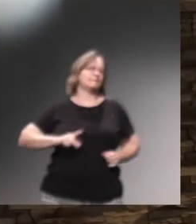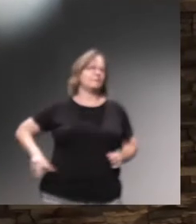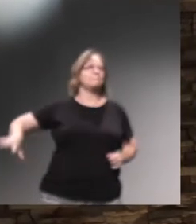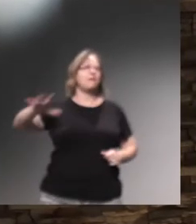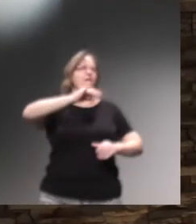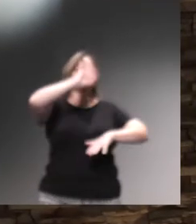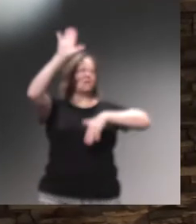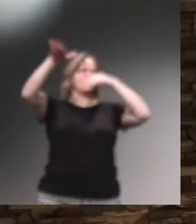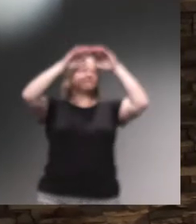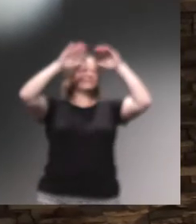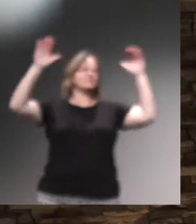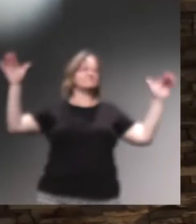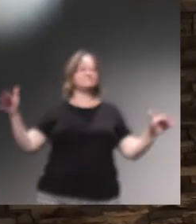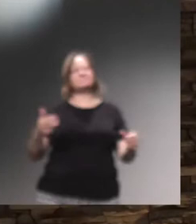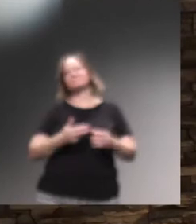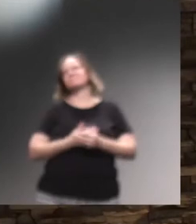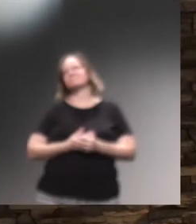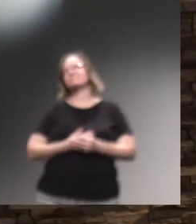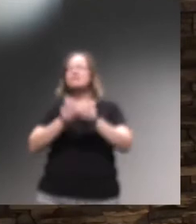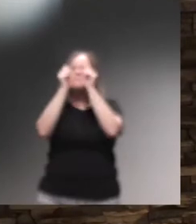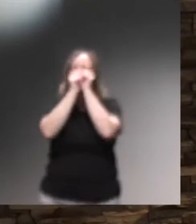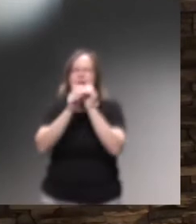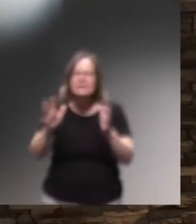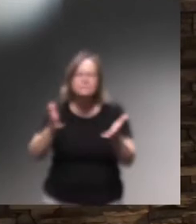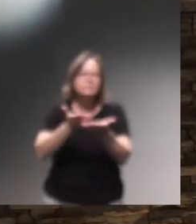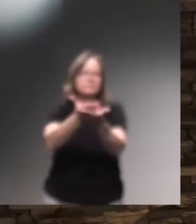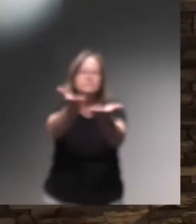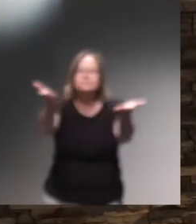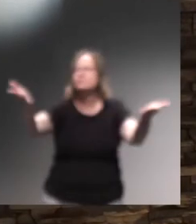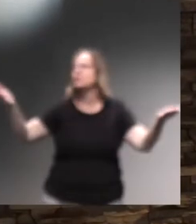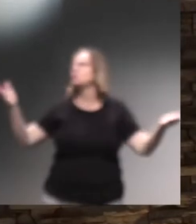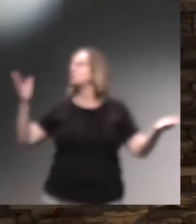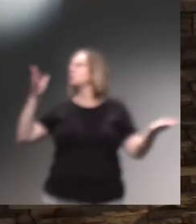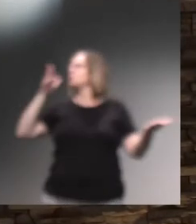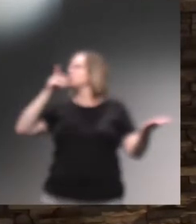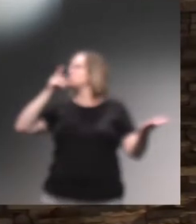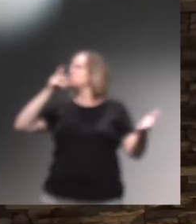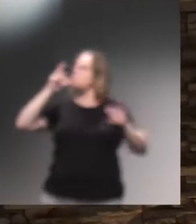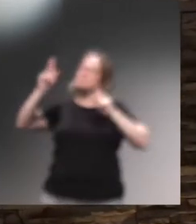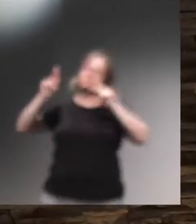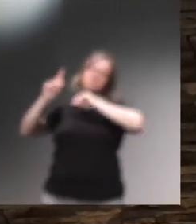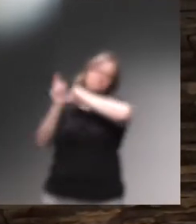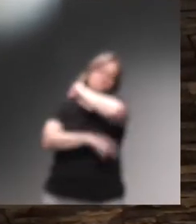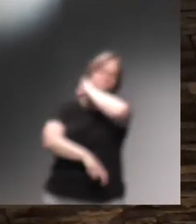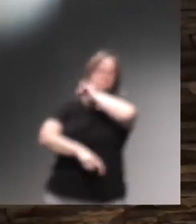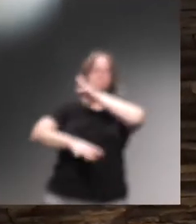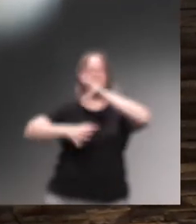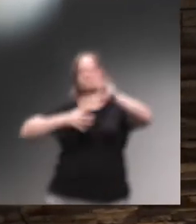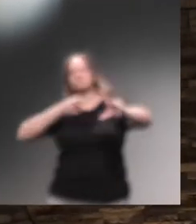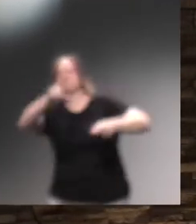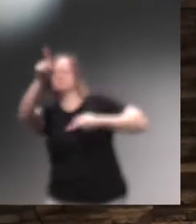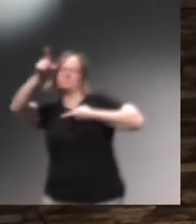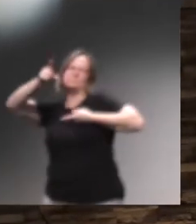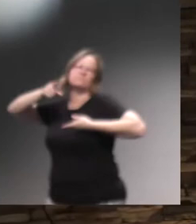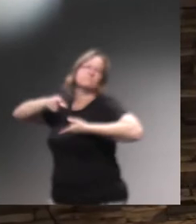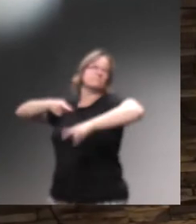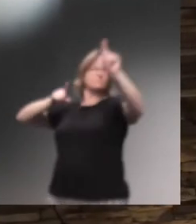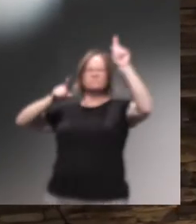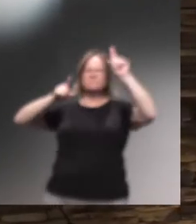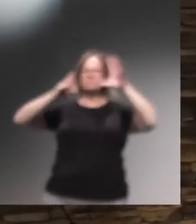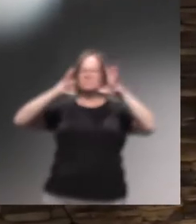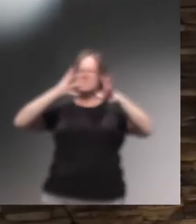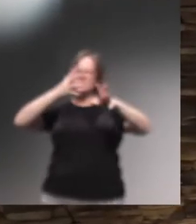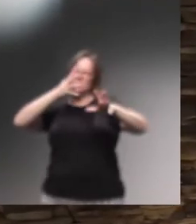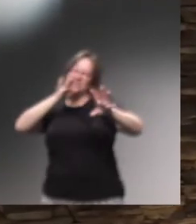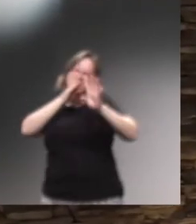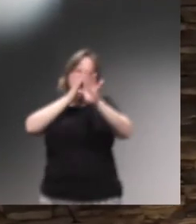Blessed are you when people revile you and persecute you and utter all kinds of evil against you falsely on my